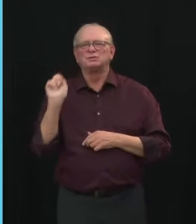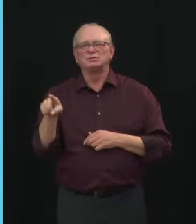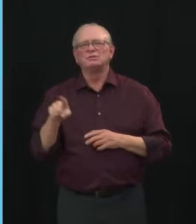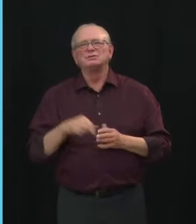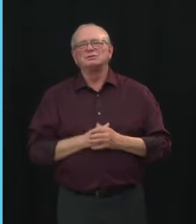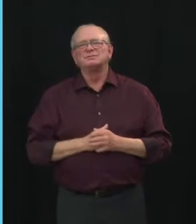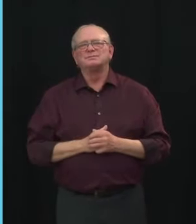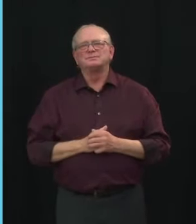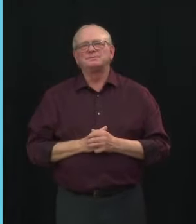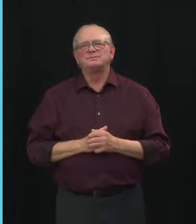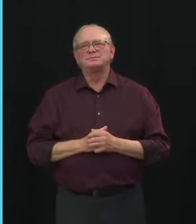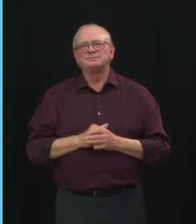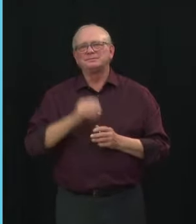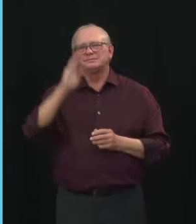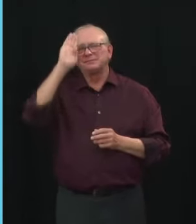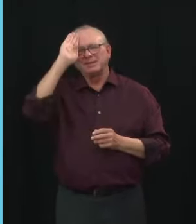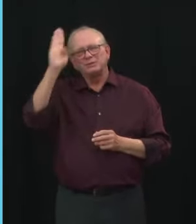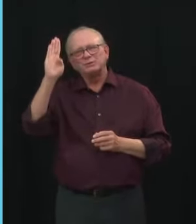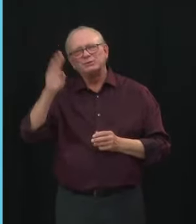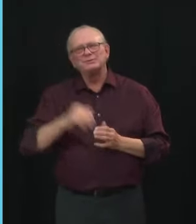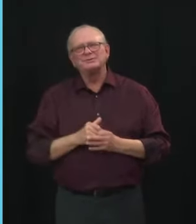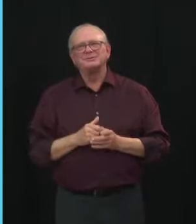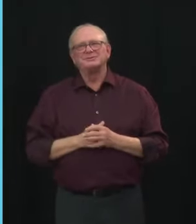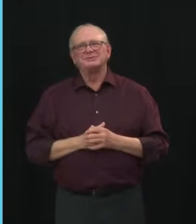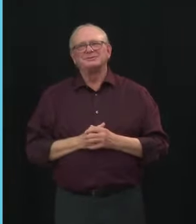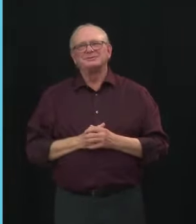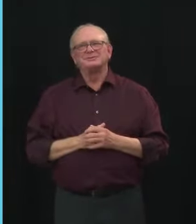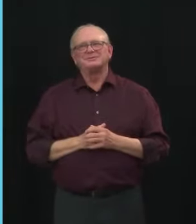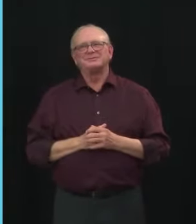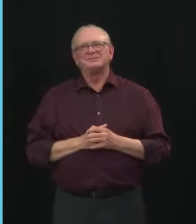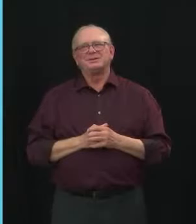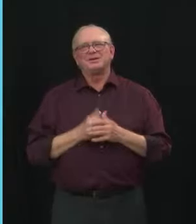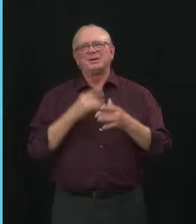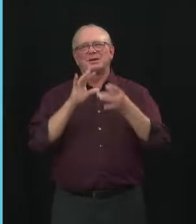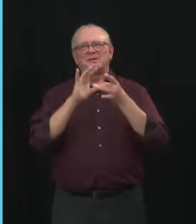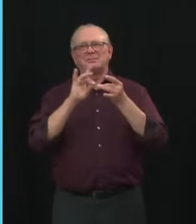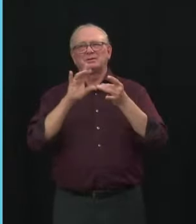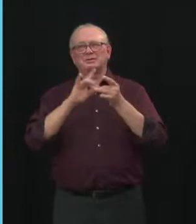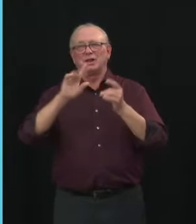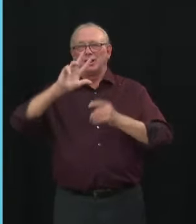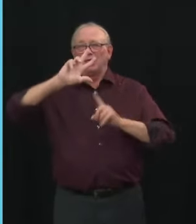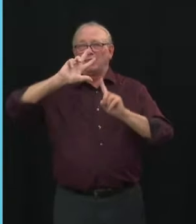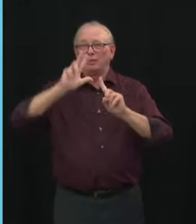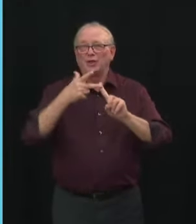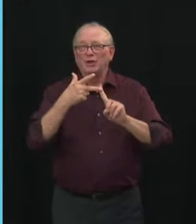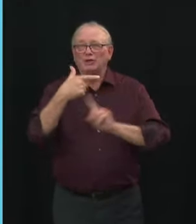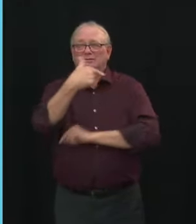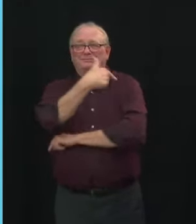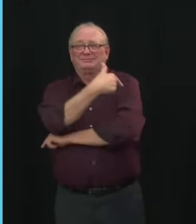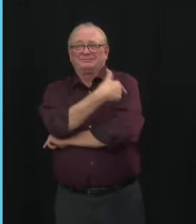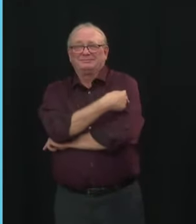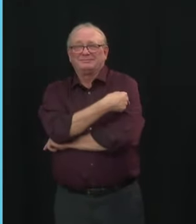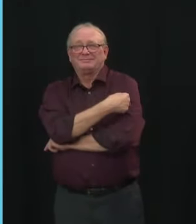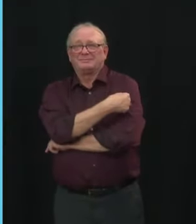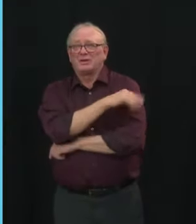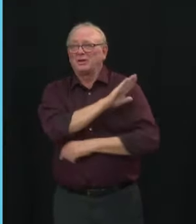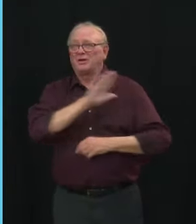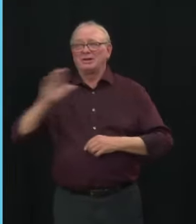Hi there. When talking about third doses, Alberta is actually ranked last in all of Canada at